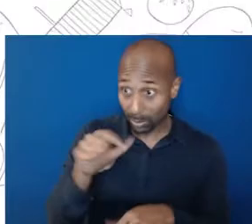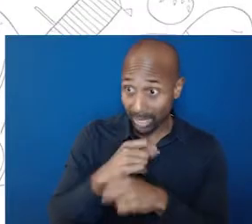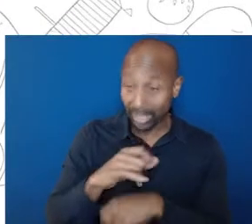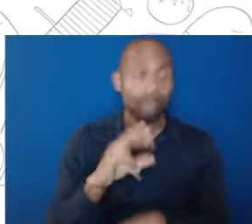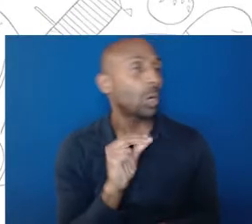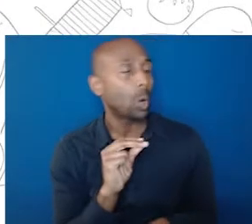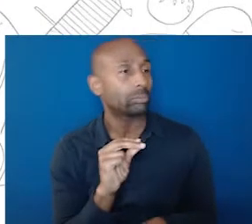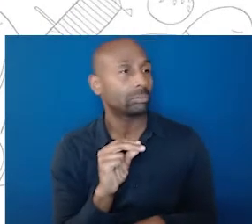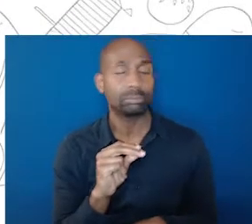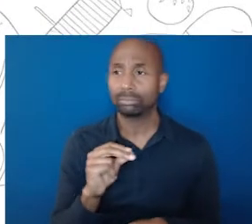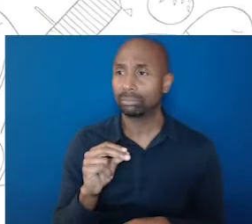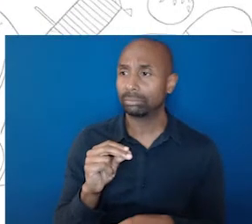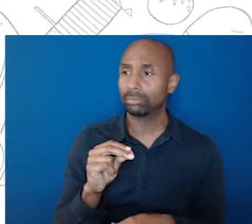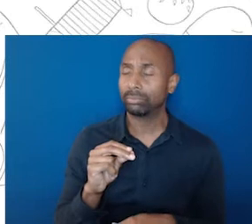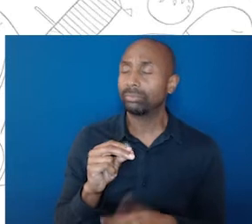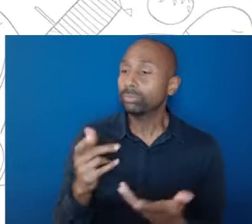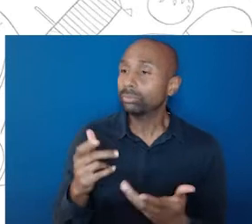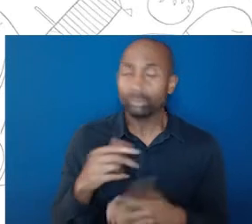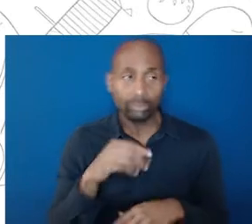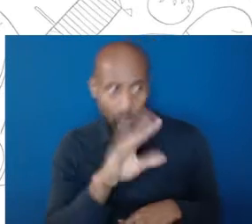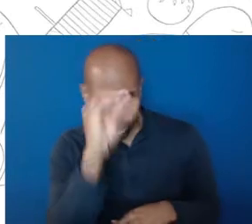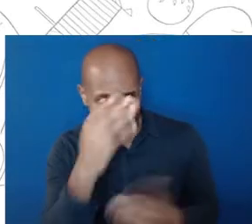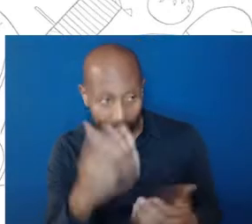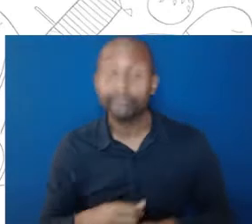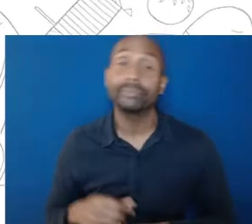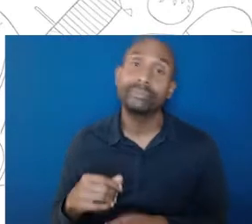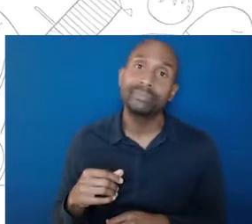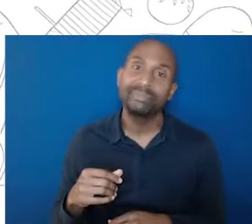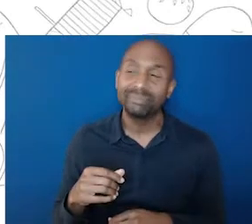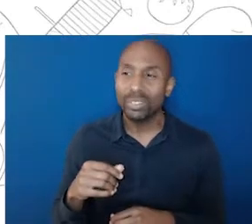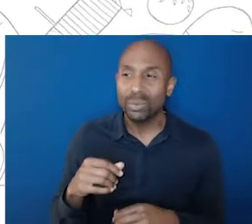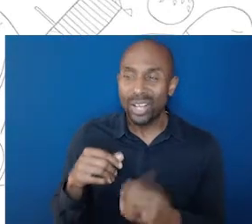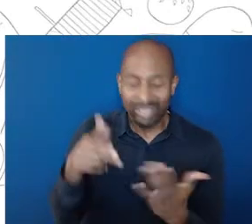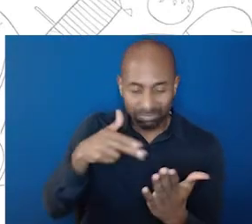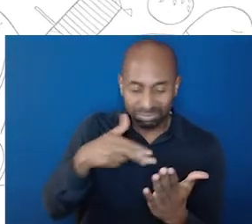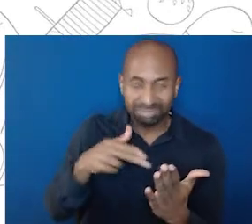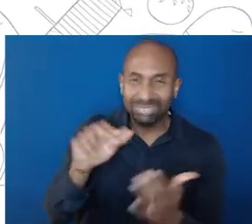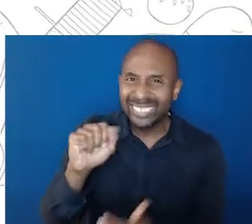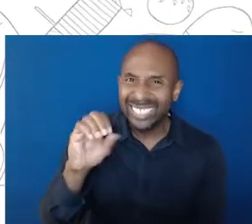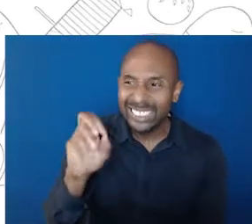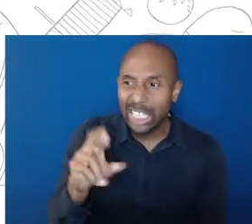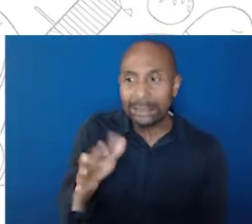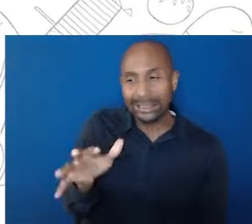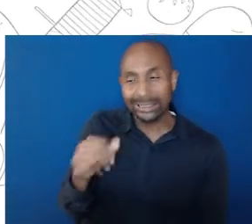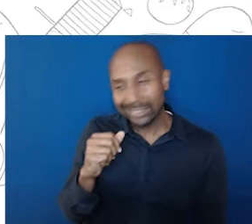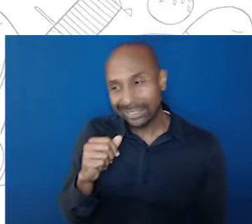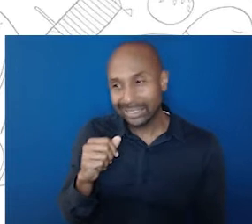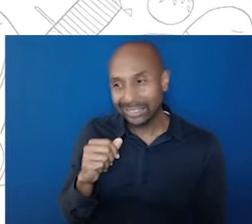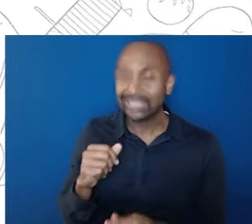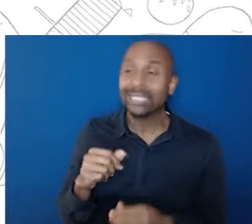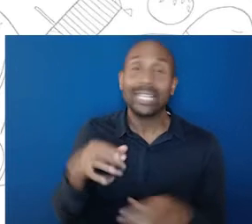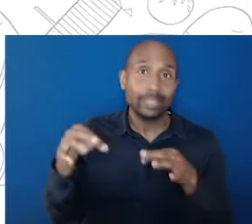So, what do you think about it?" And so, you know, I said, "Well, you know, it's not soldered well. And, you know, and this is what's